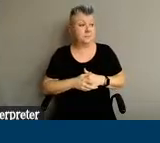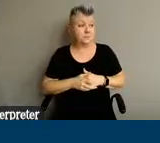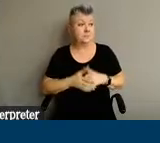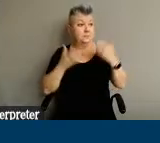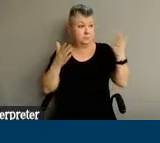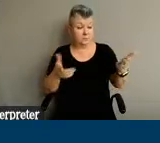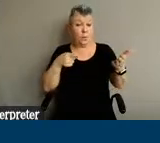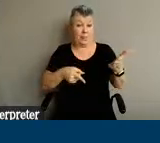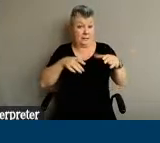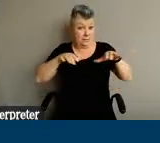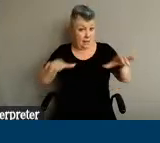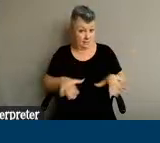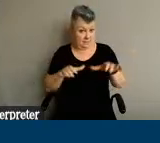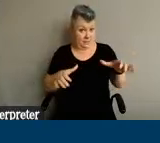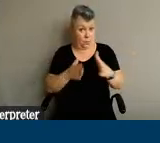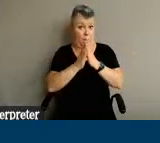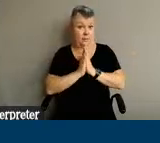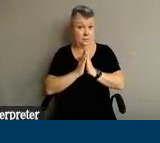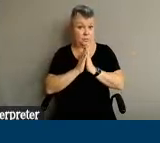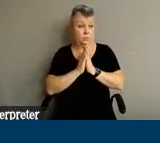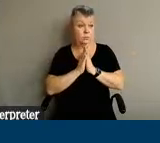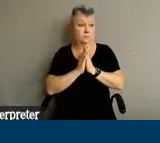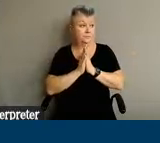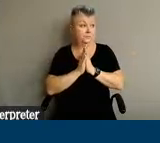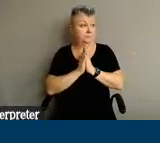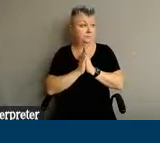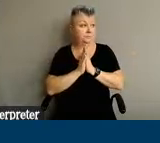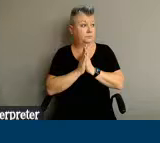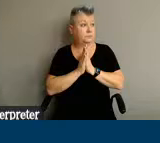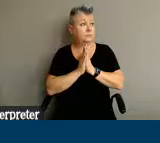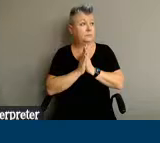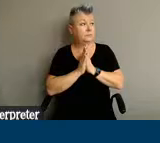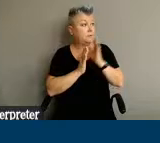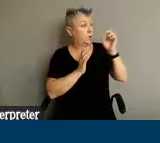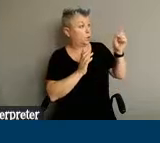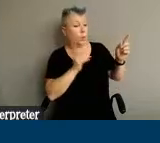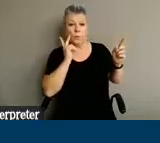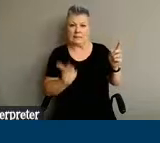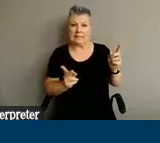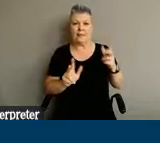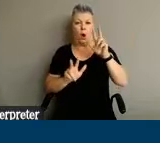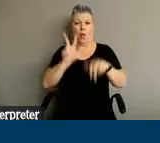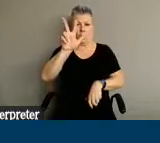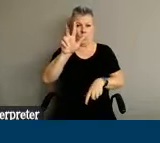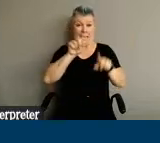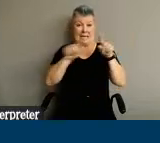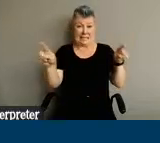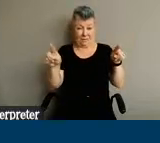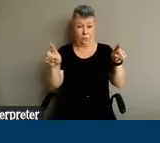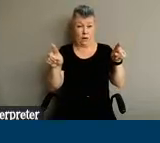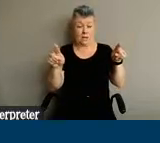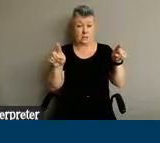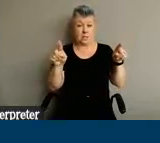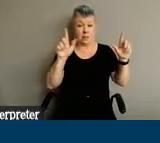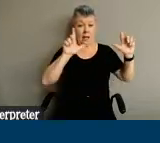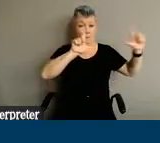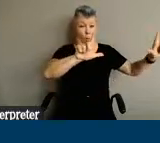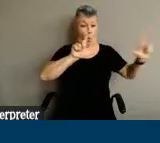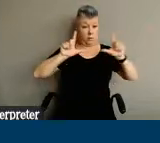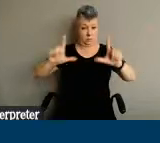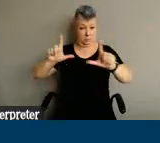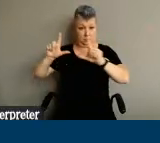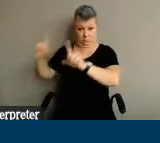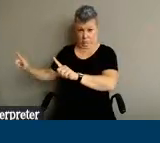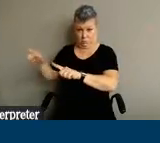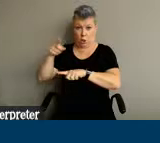So for this activity, we will have you guys go, you can pick one of the 3 boards, and we are going to have you sort to see if you can recall